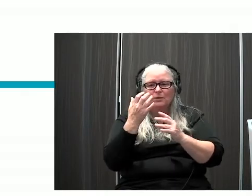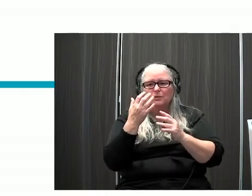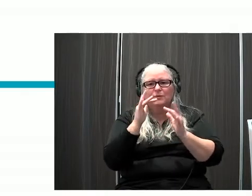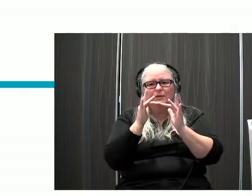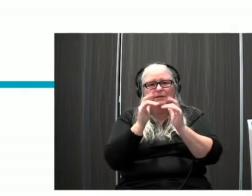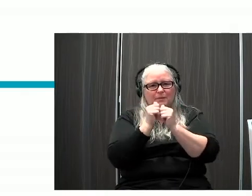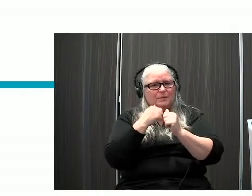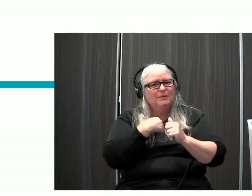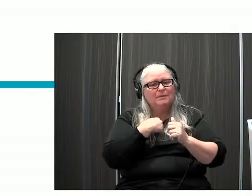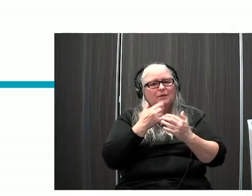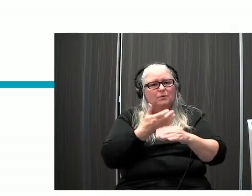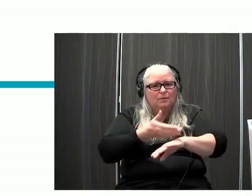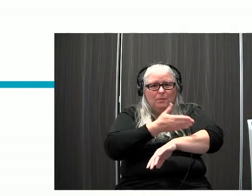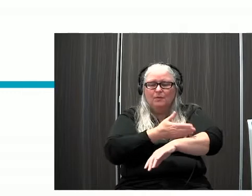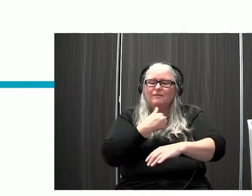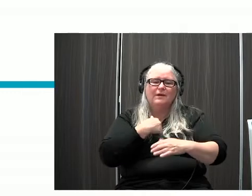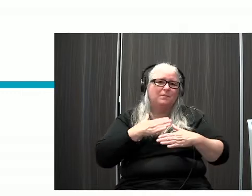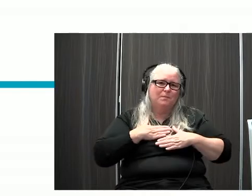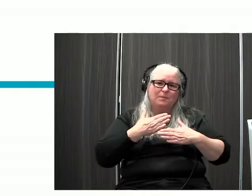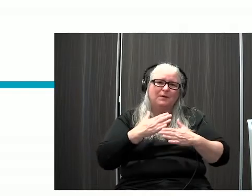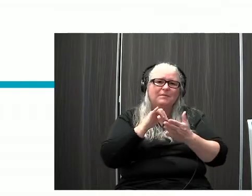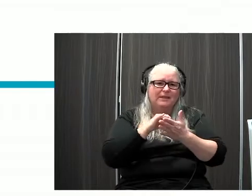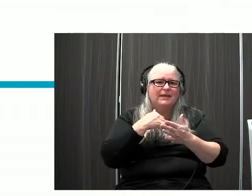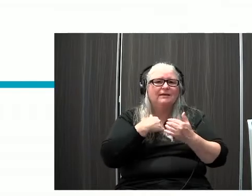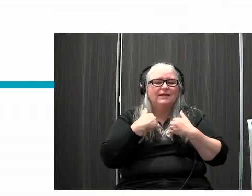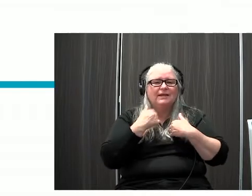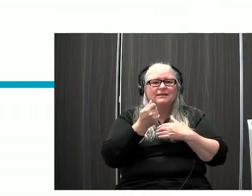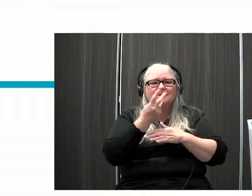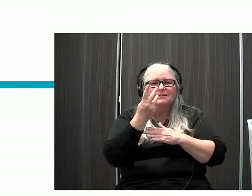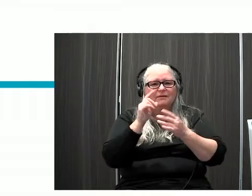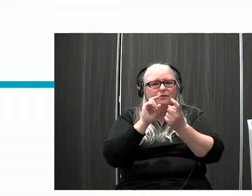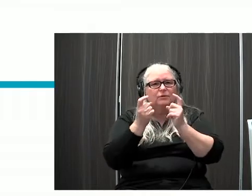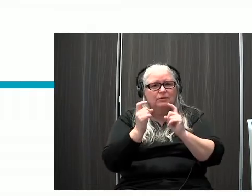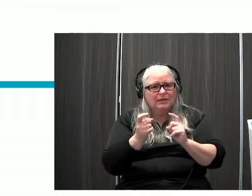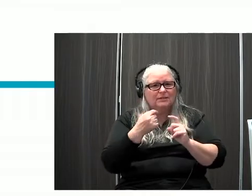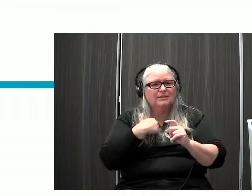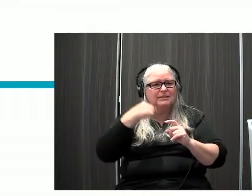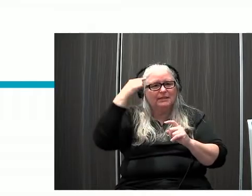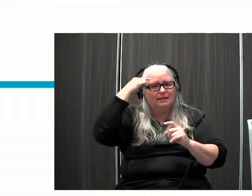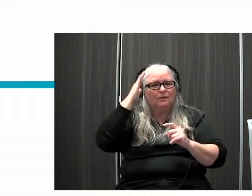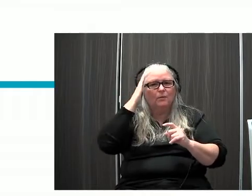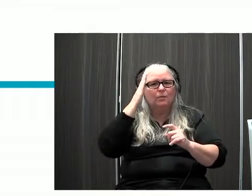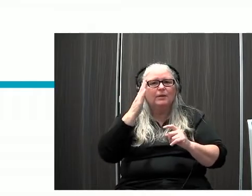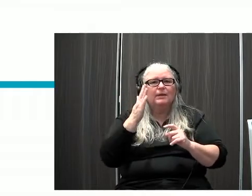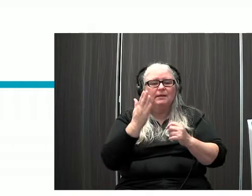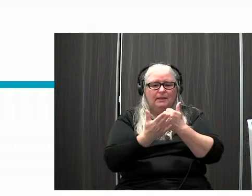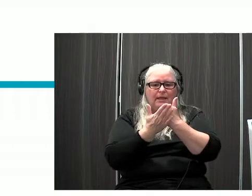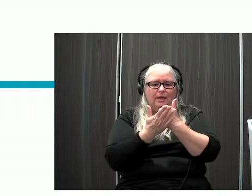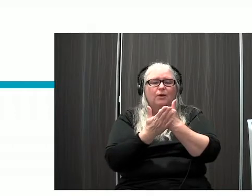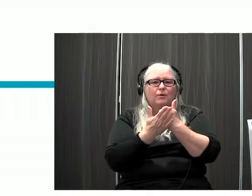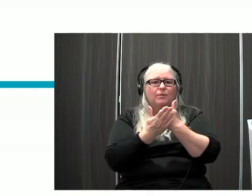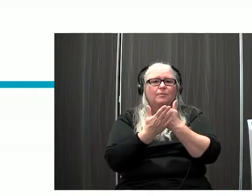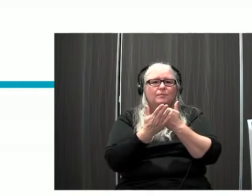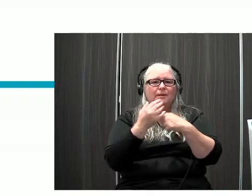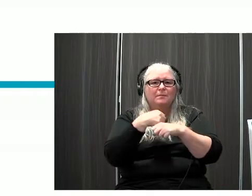that. I've made several changes to the checklist based on feedback after presentations like this, and I think that helps us just make the tool the best that